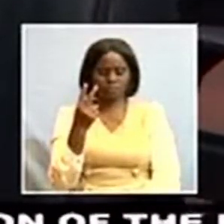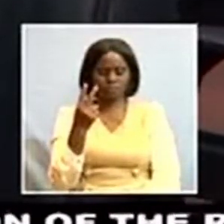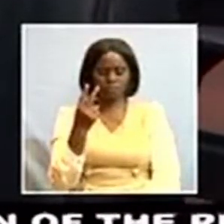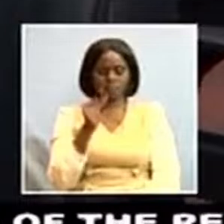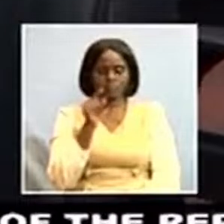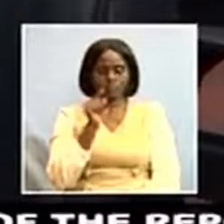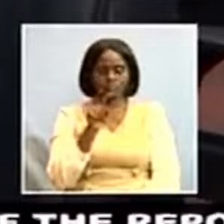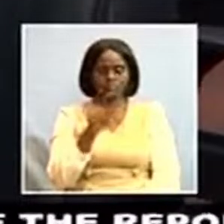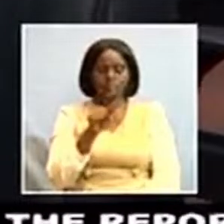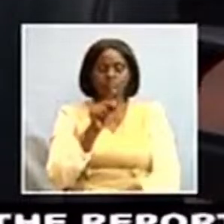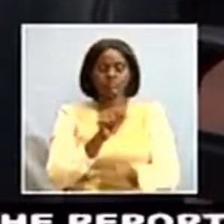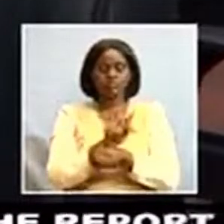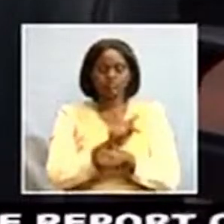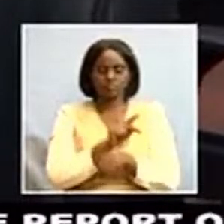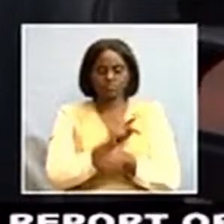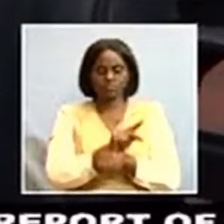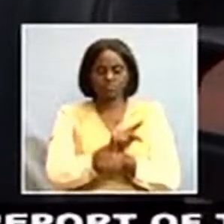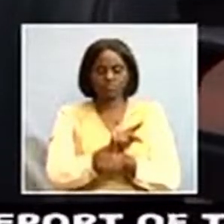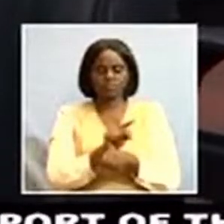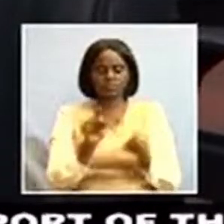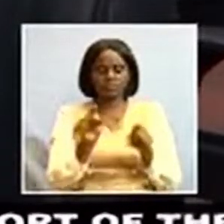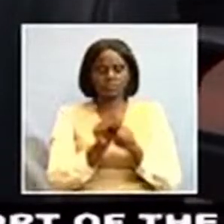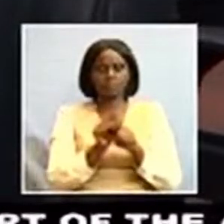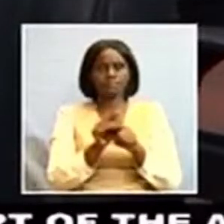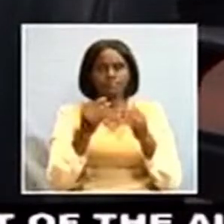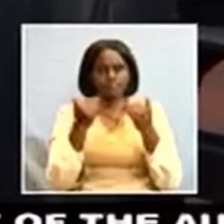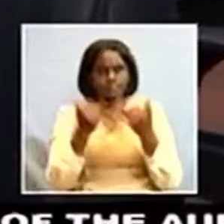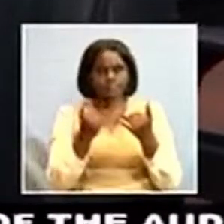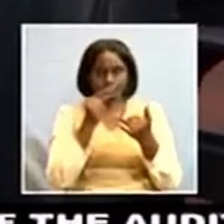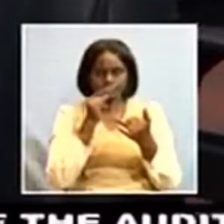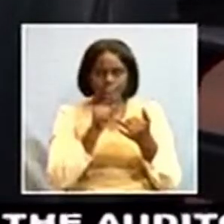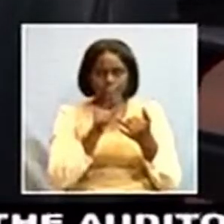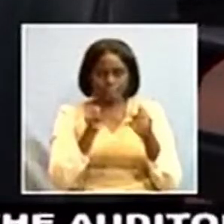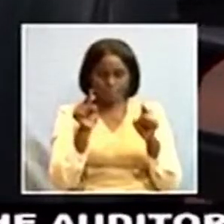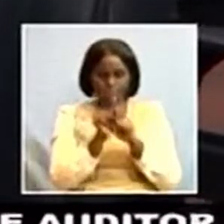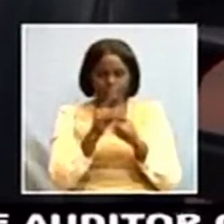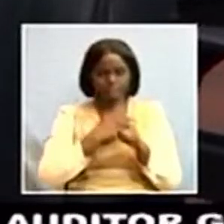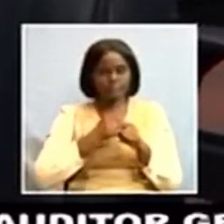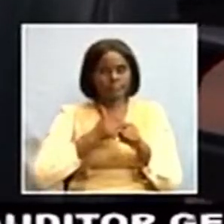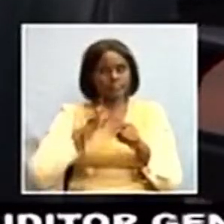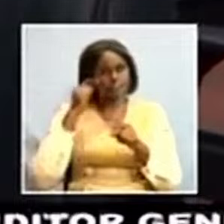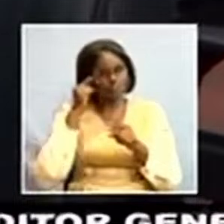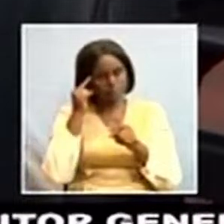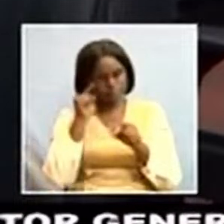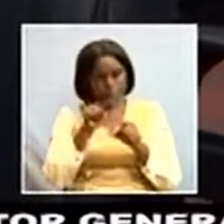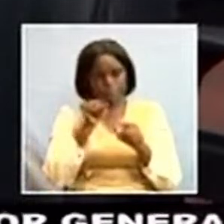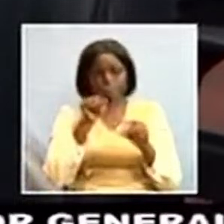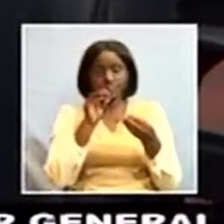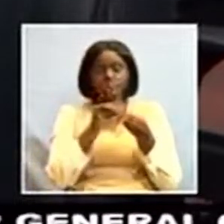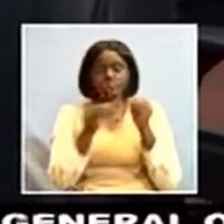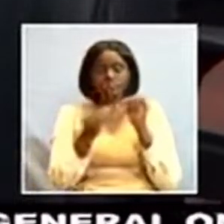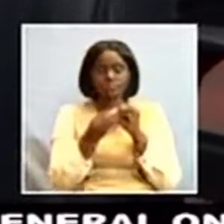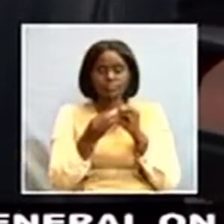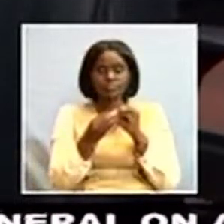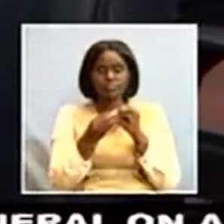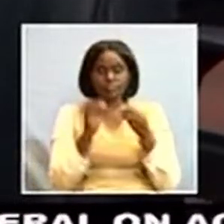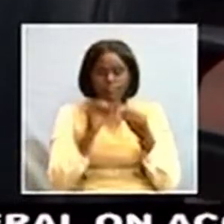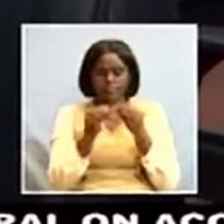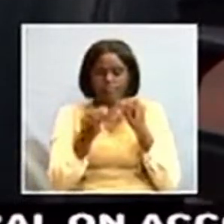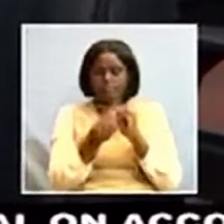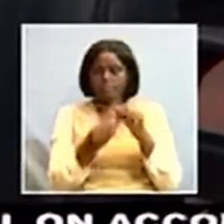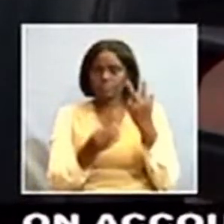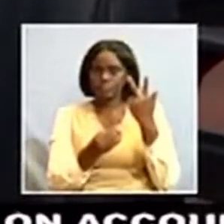This project is apparently, I think, serial number